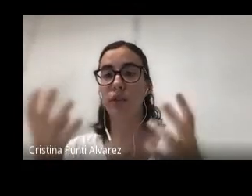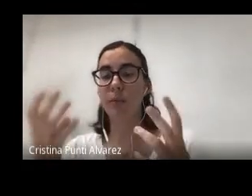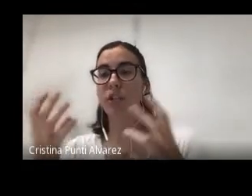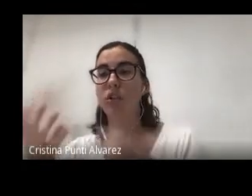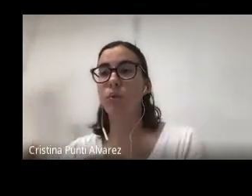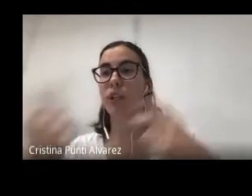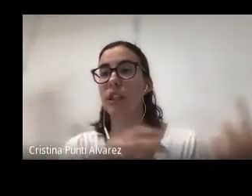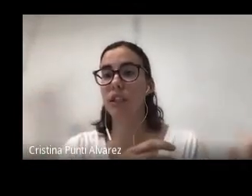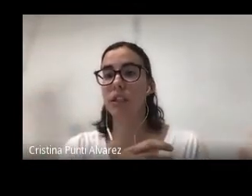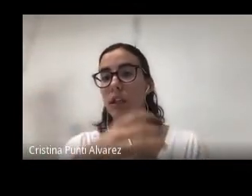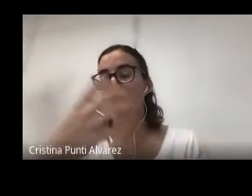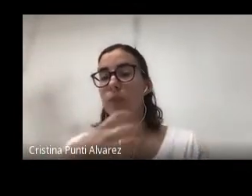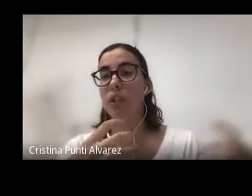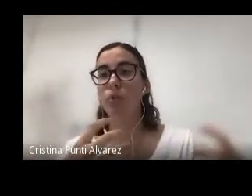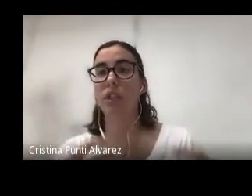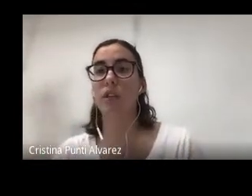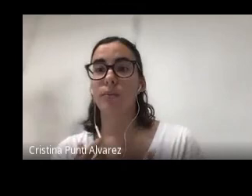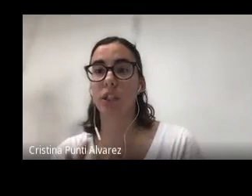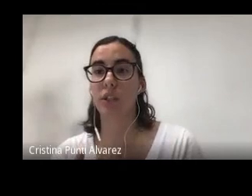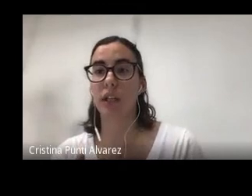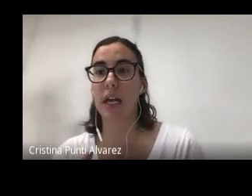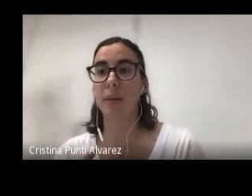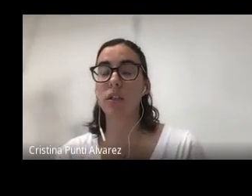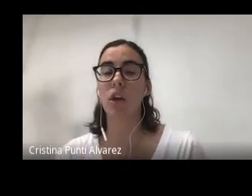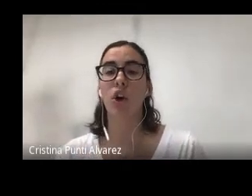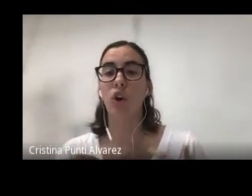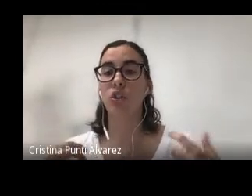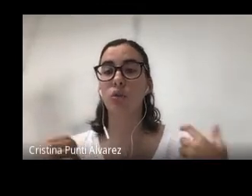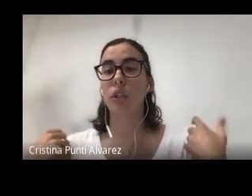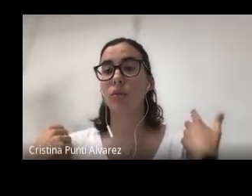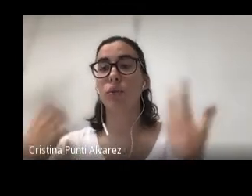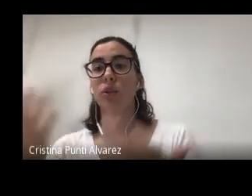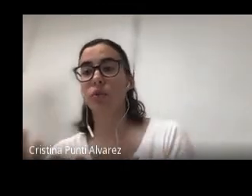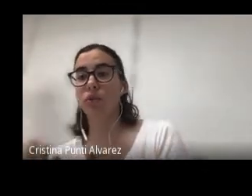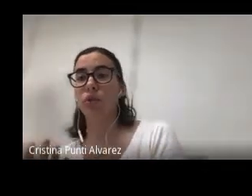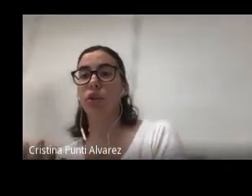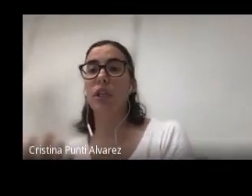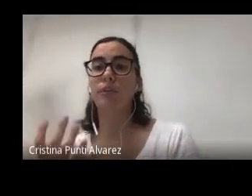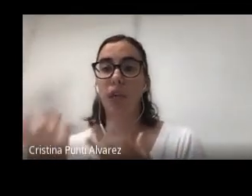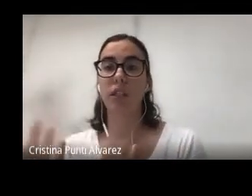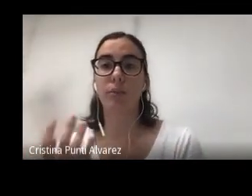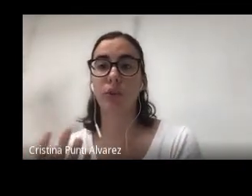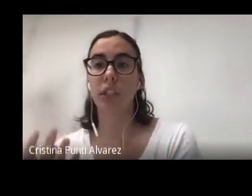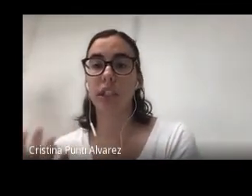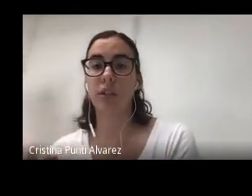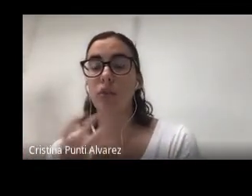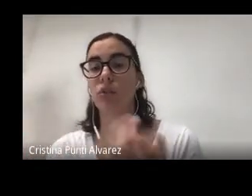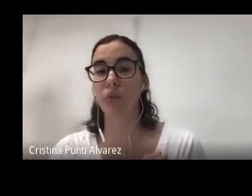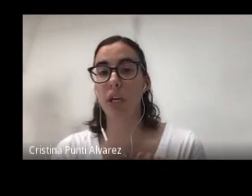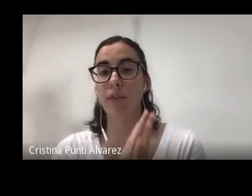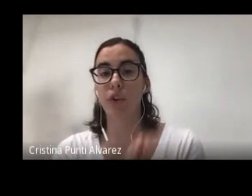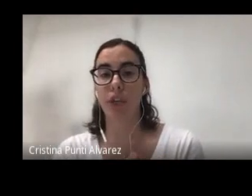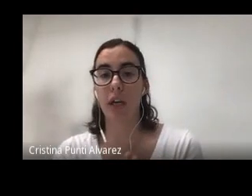Oculus information with the information that we extract from the external cameras. Also, we could work on trying to improve the existing